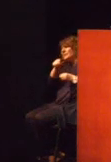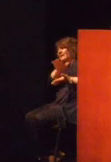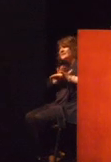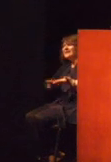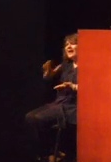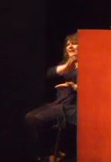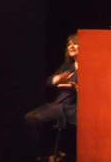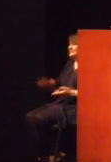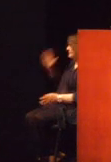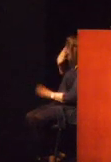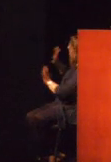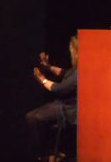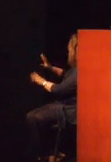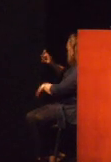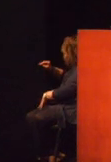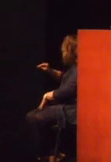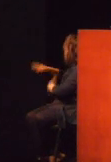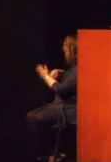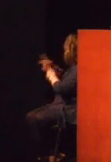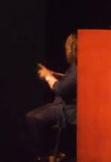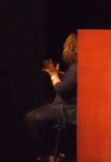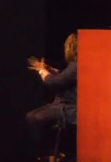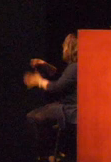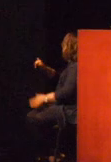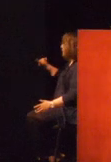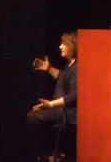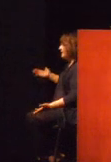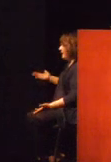talk about this. And he would say, no, we just treat everybody the same.